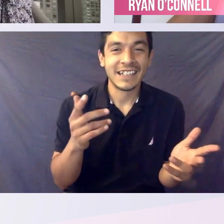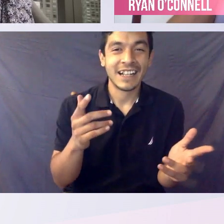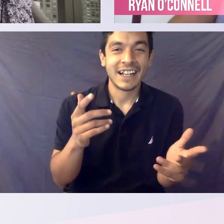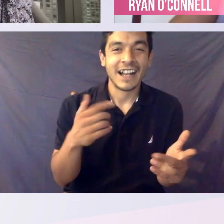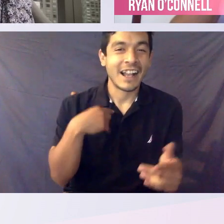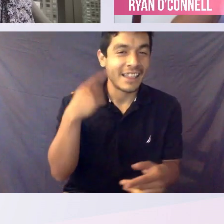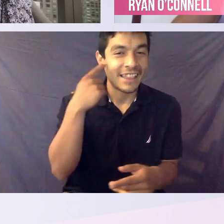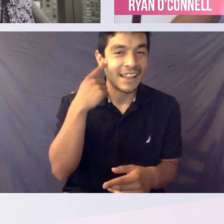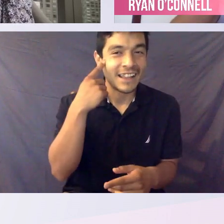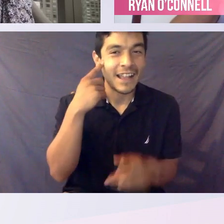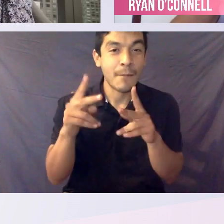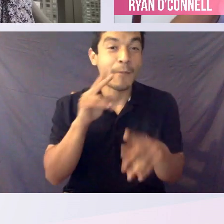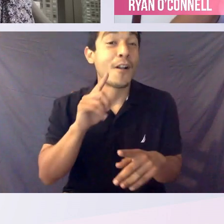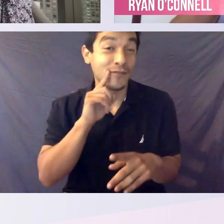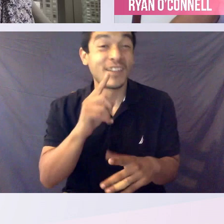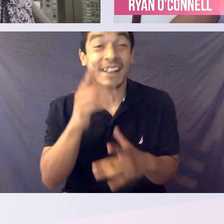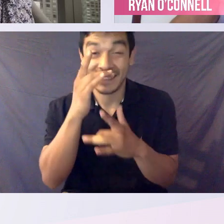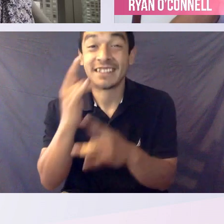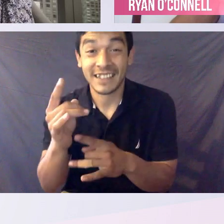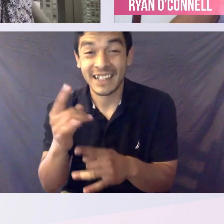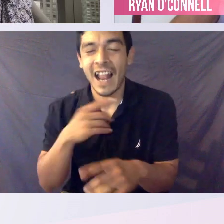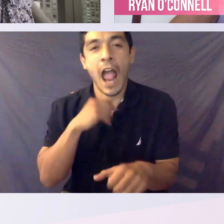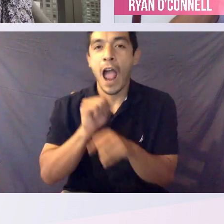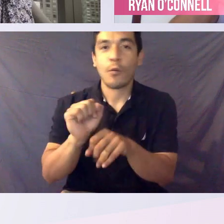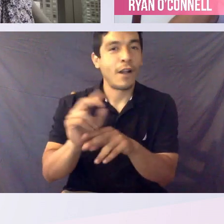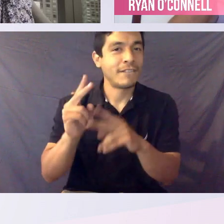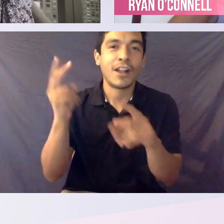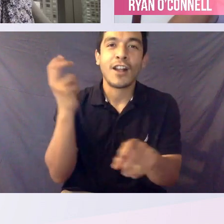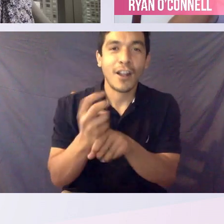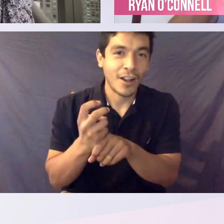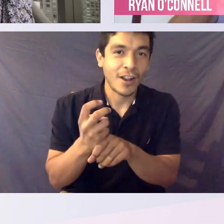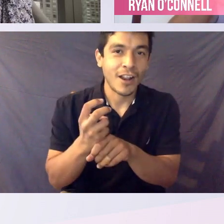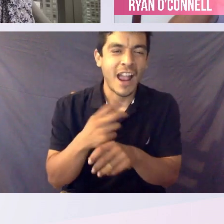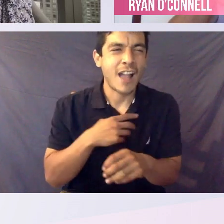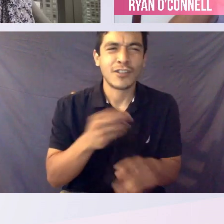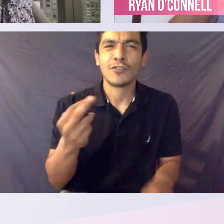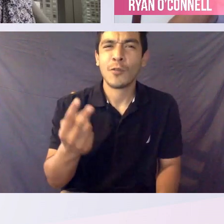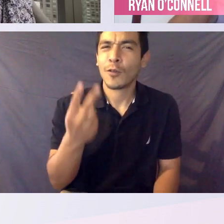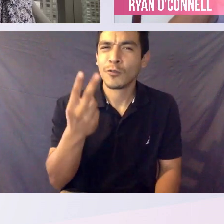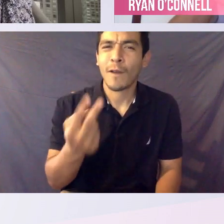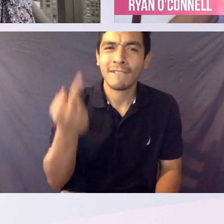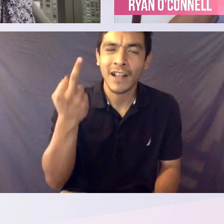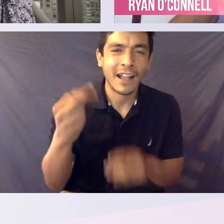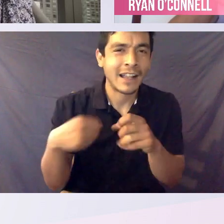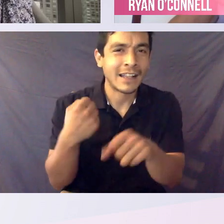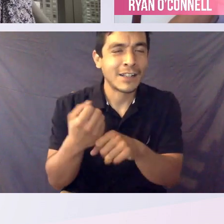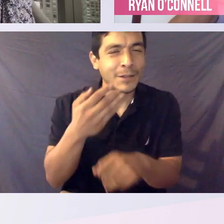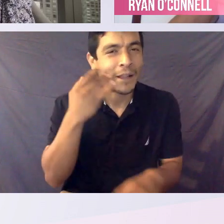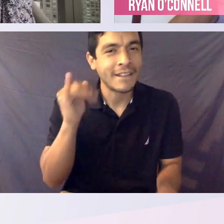I think people are going to really like it. We worked really hard on it. It took 2 fucking years because of the pandemic. And